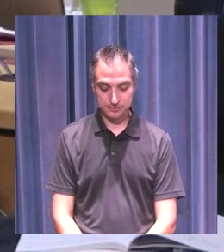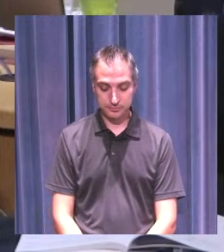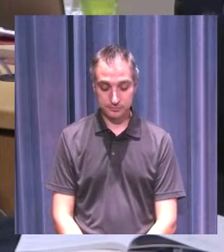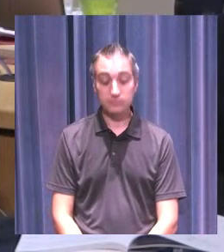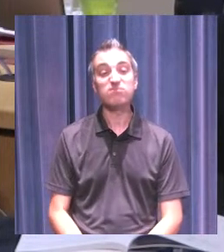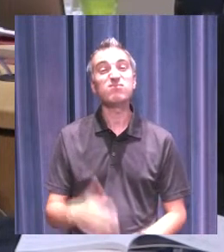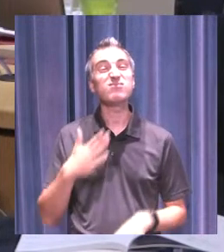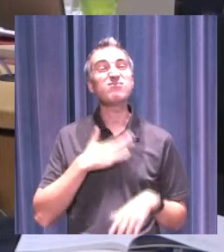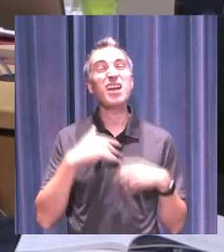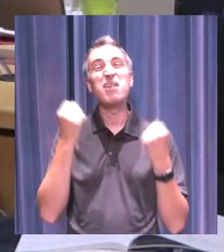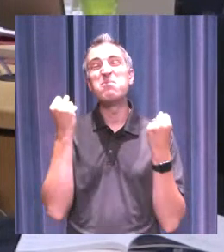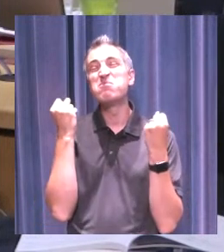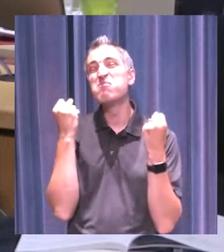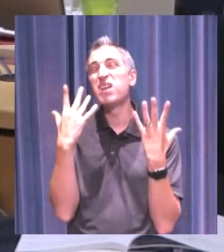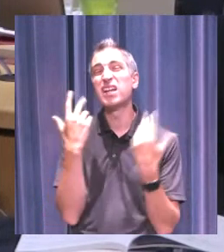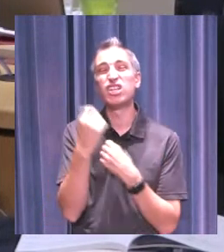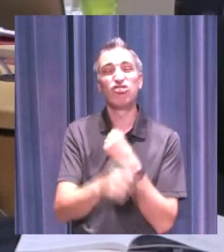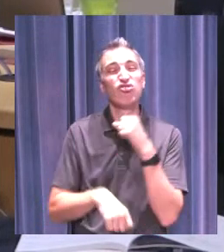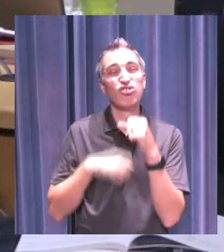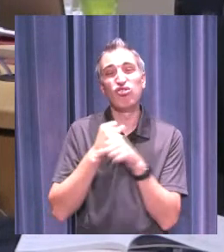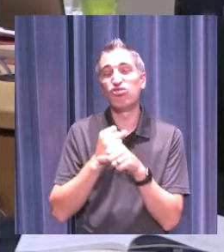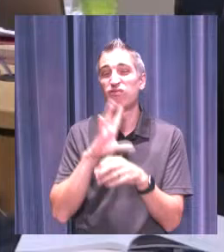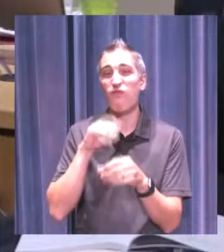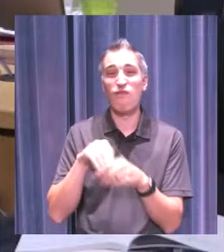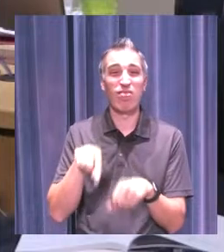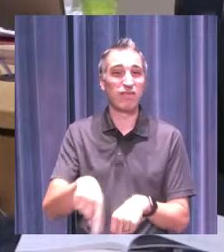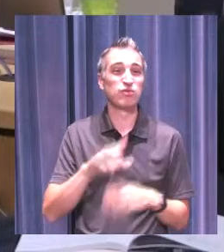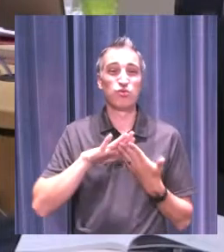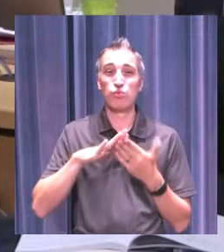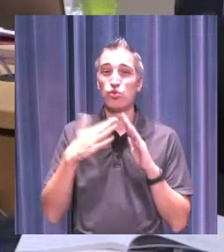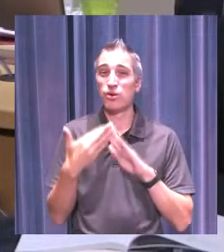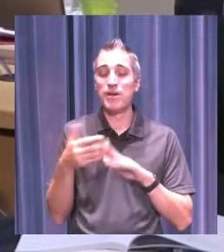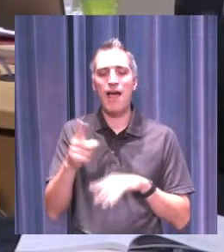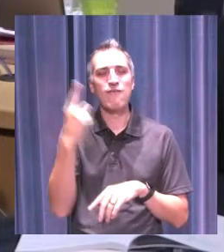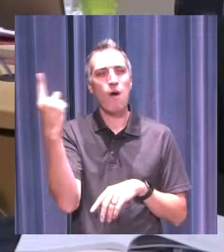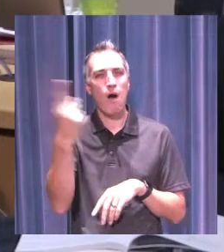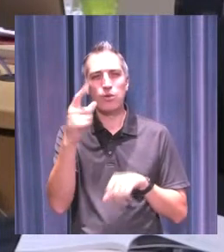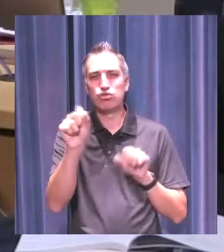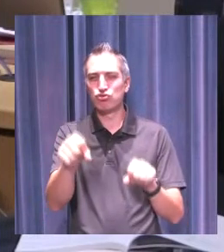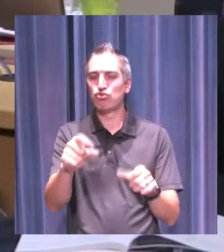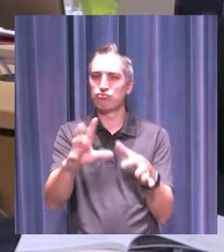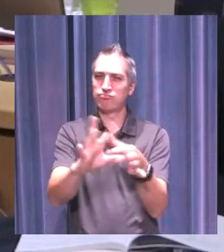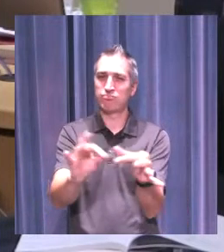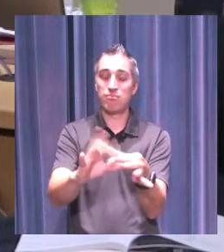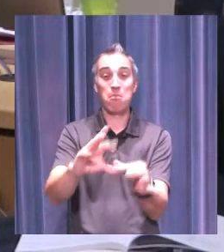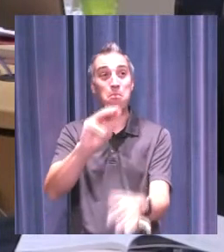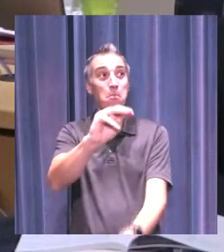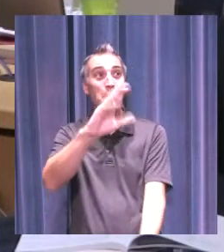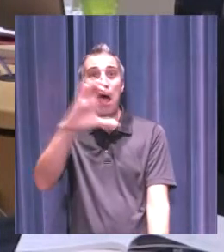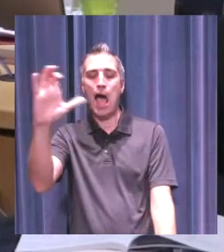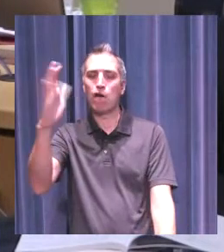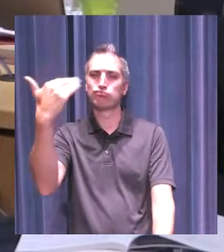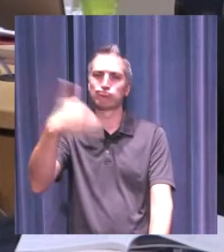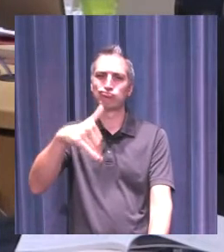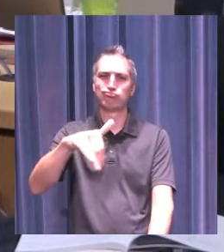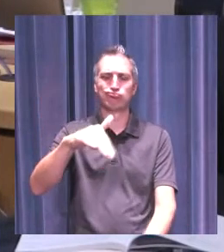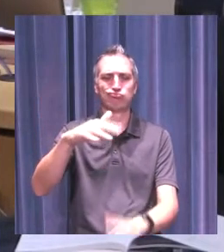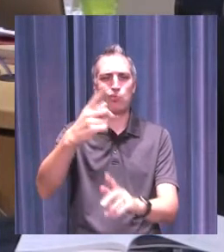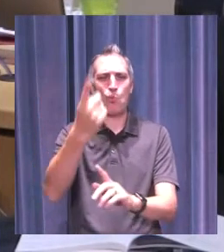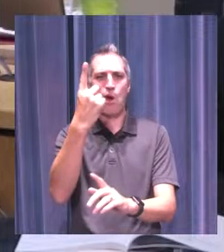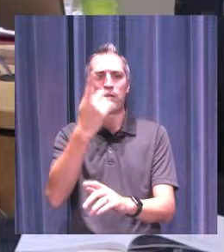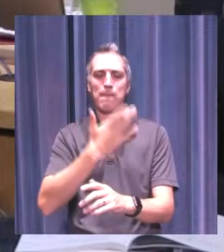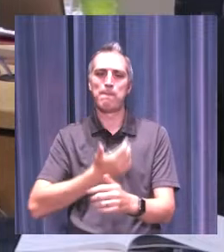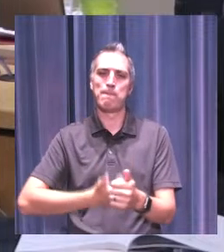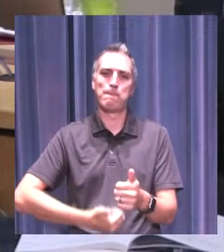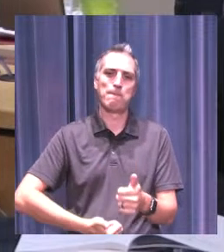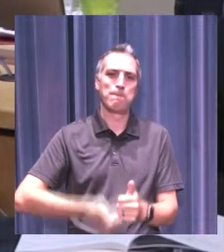In my many number of years as a member of this community, I've always been able to say that Mott Community College is one of the things I'm proudest